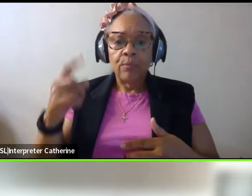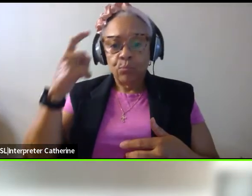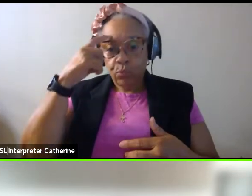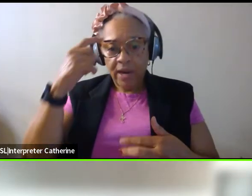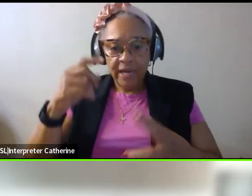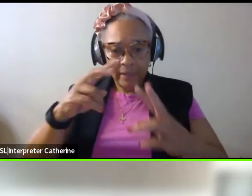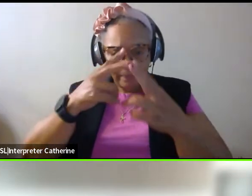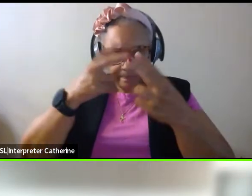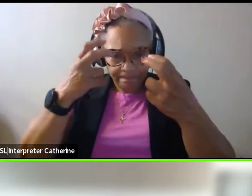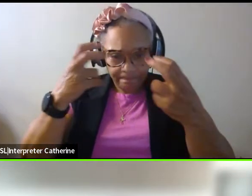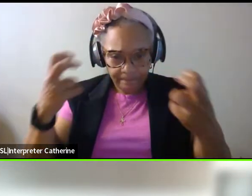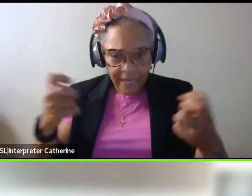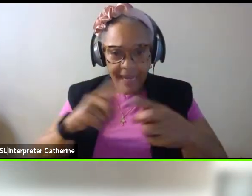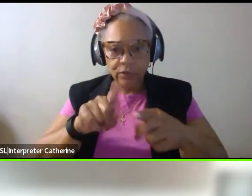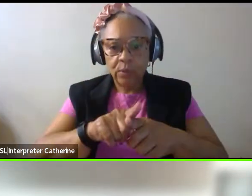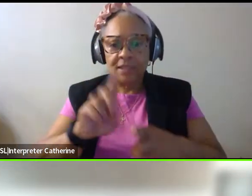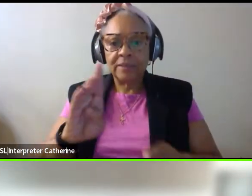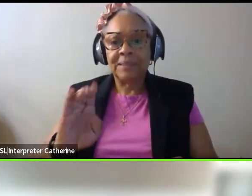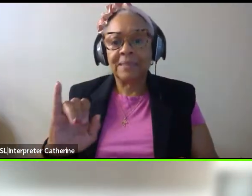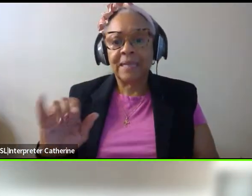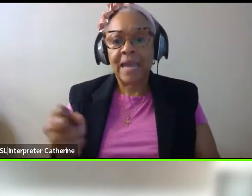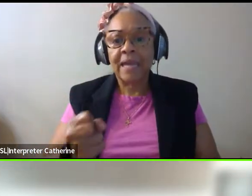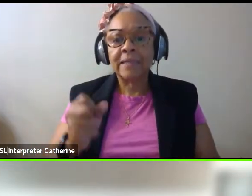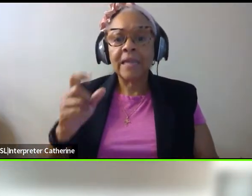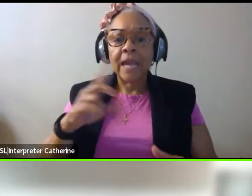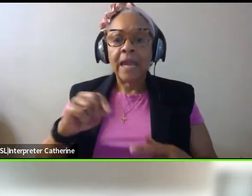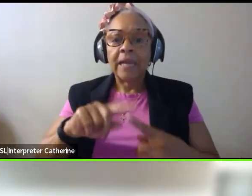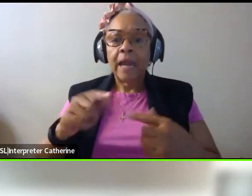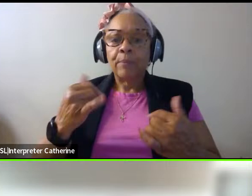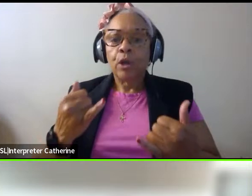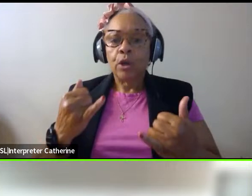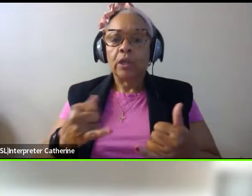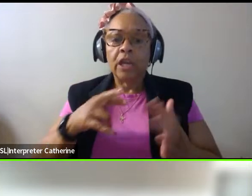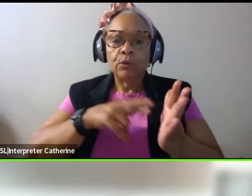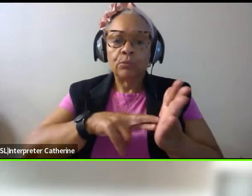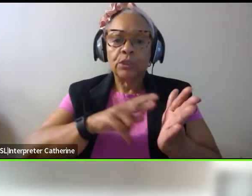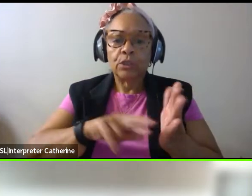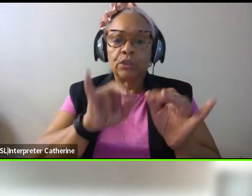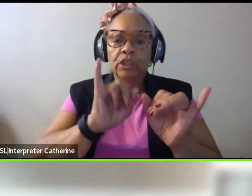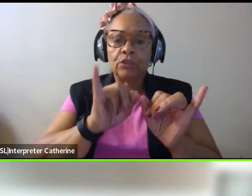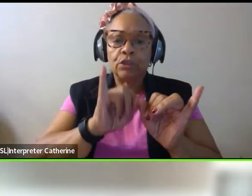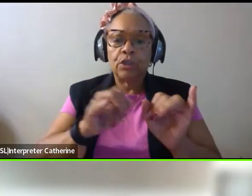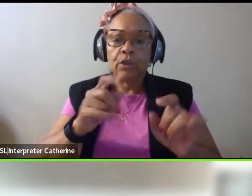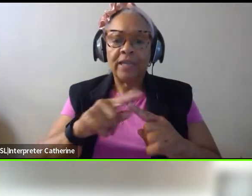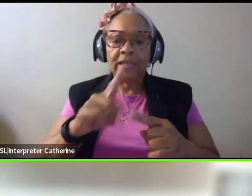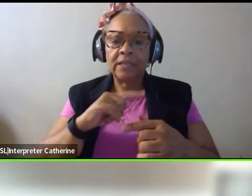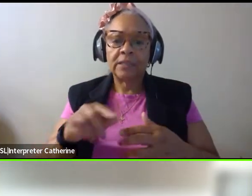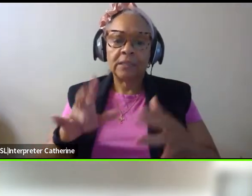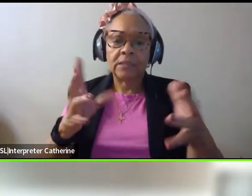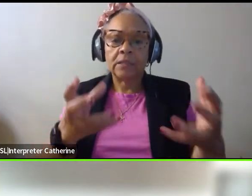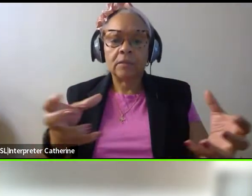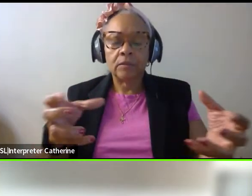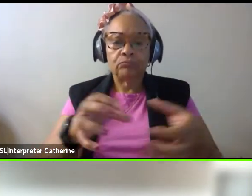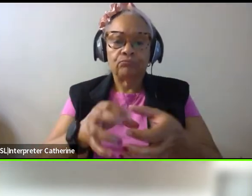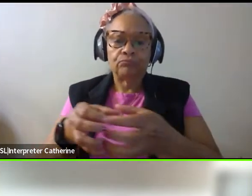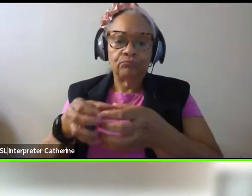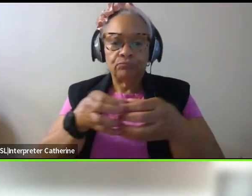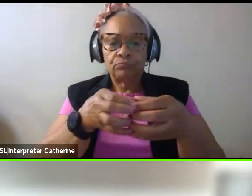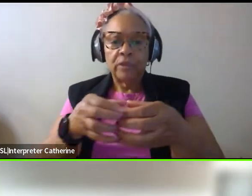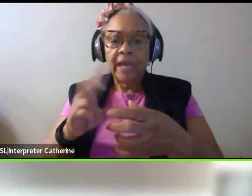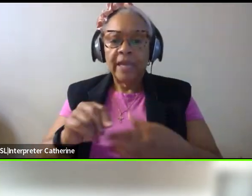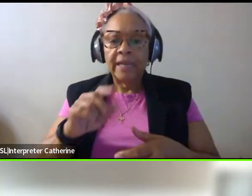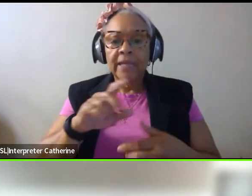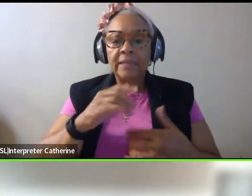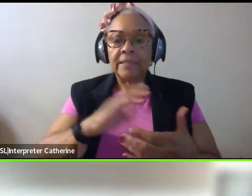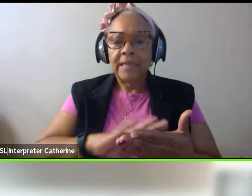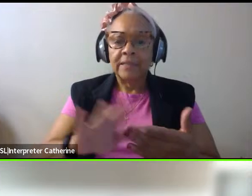a research engineer at IT Consortium, and it's nice connecting with all of you. Yes, I'll hand over to